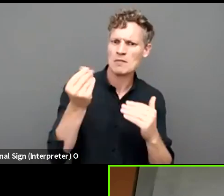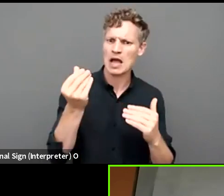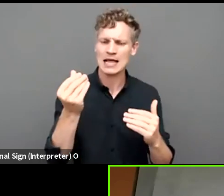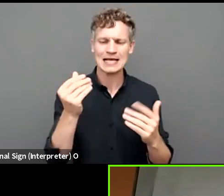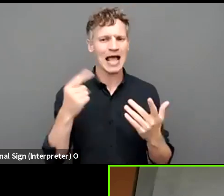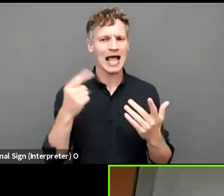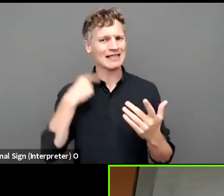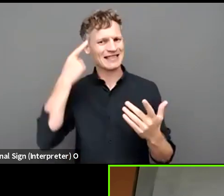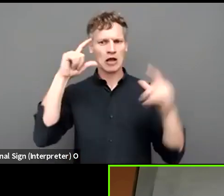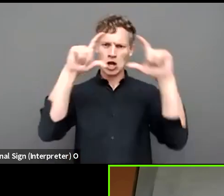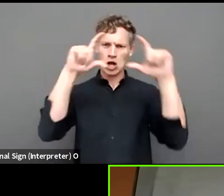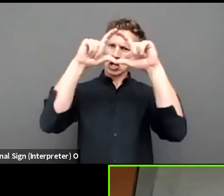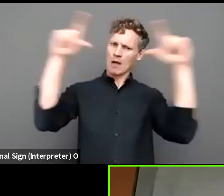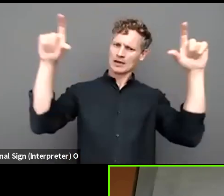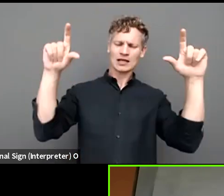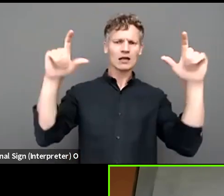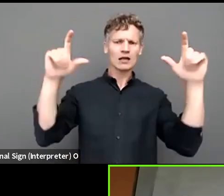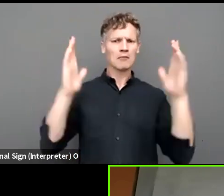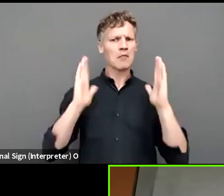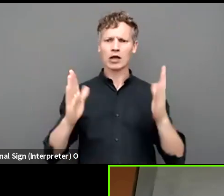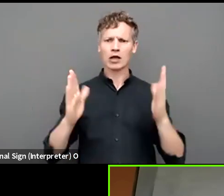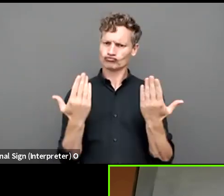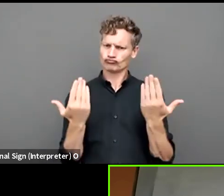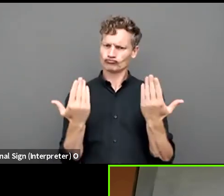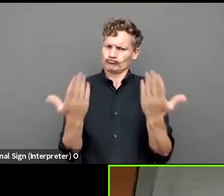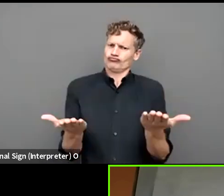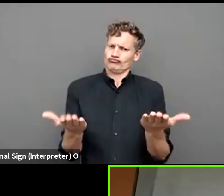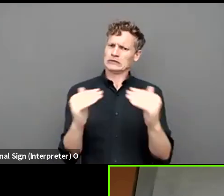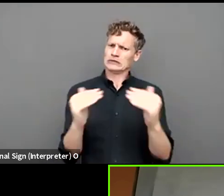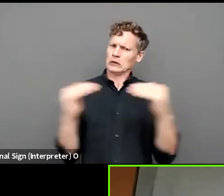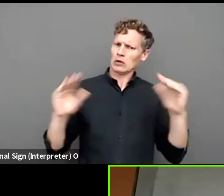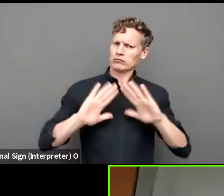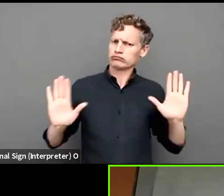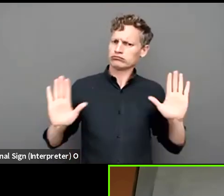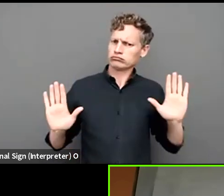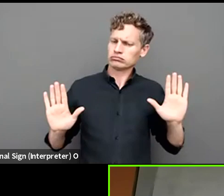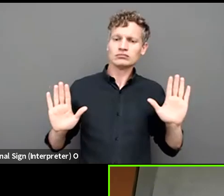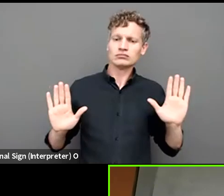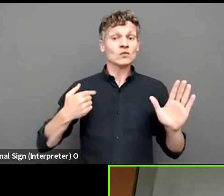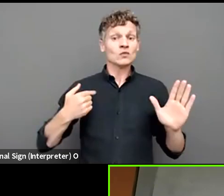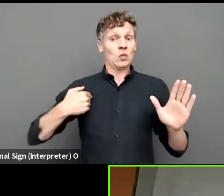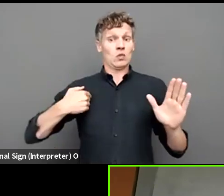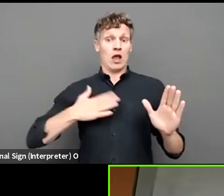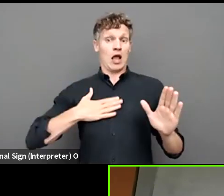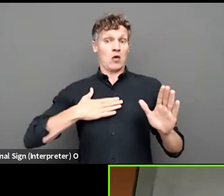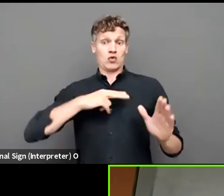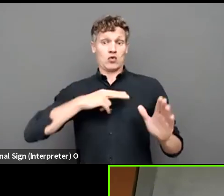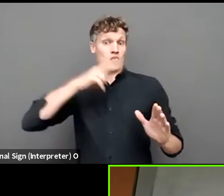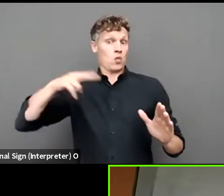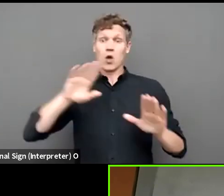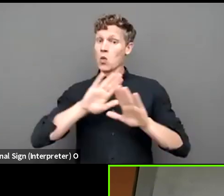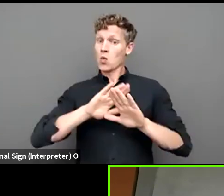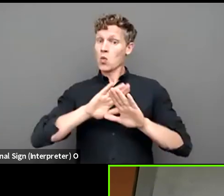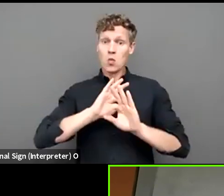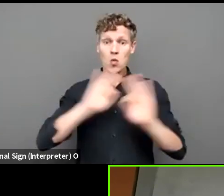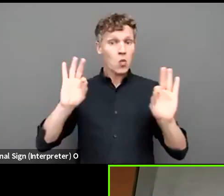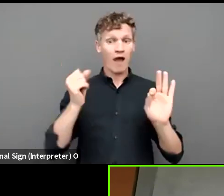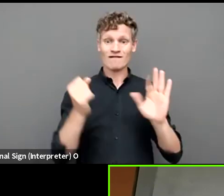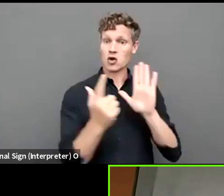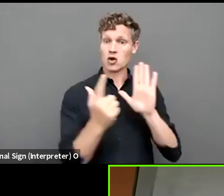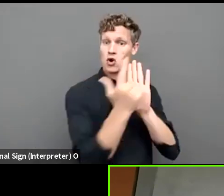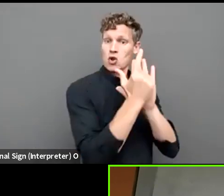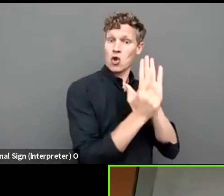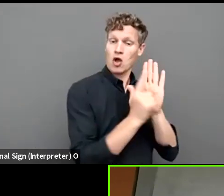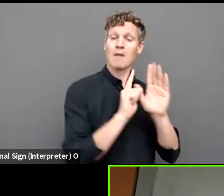standard of equal pay, and that we don't have such a law in Norway, but we would actually, we do the job job, and we will actually